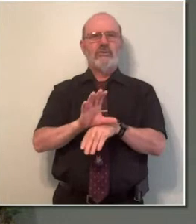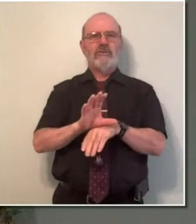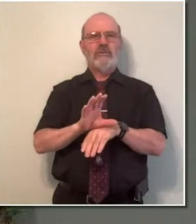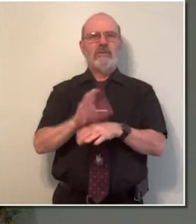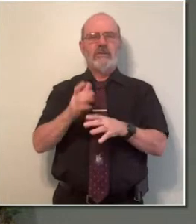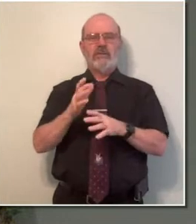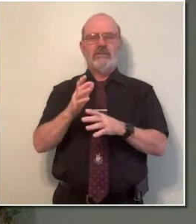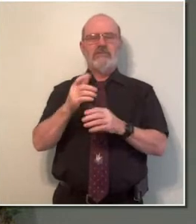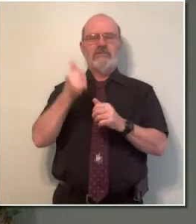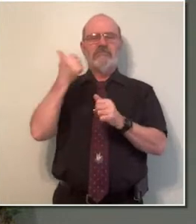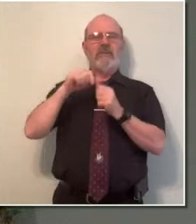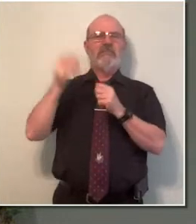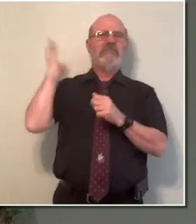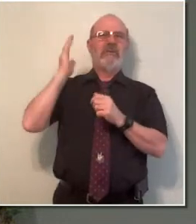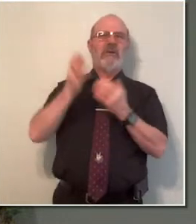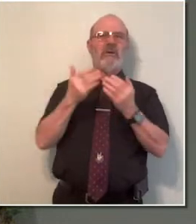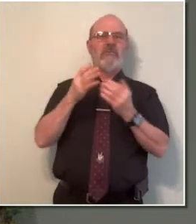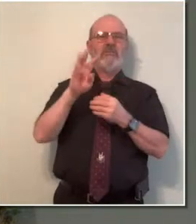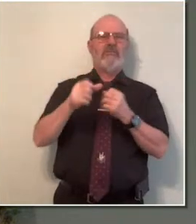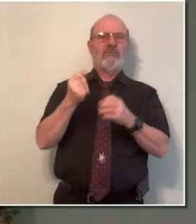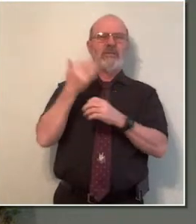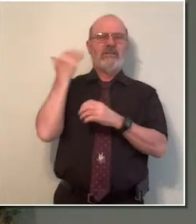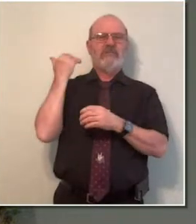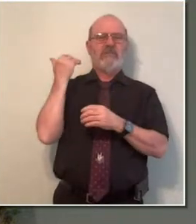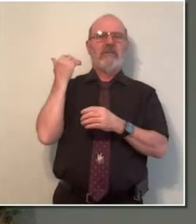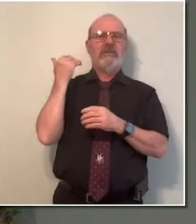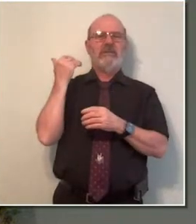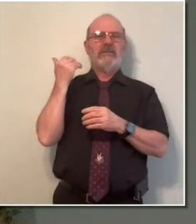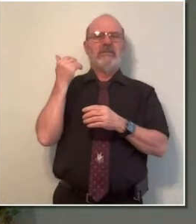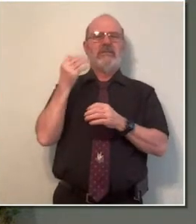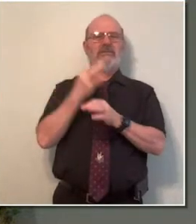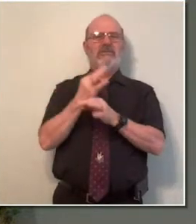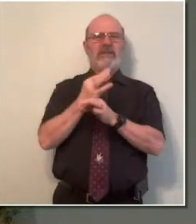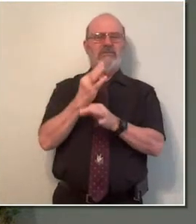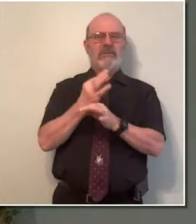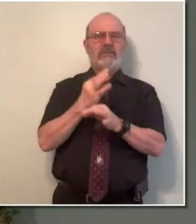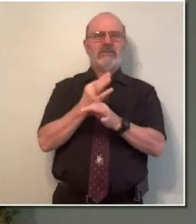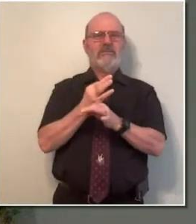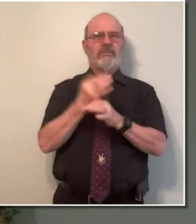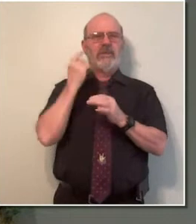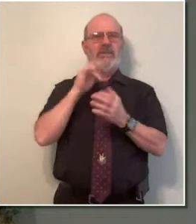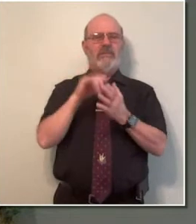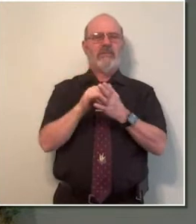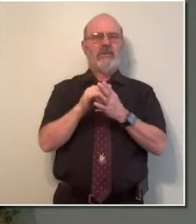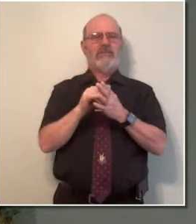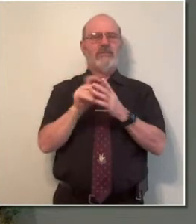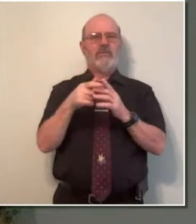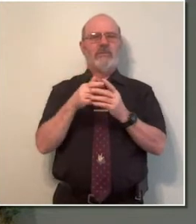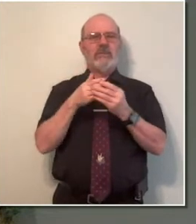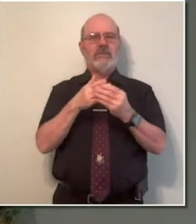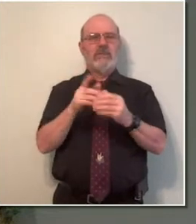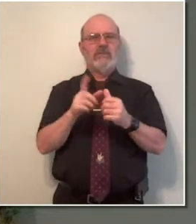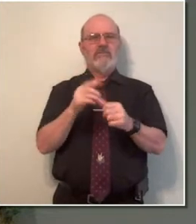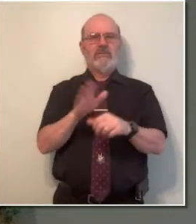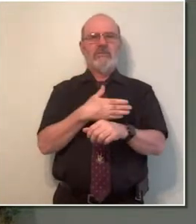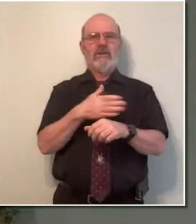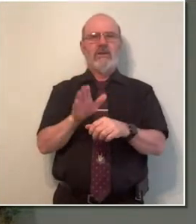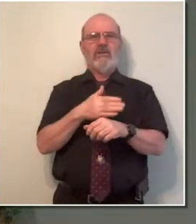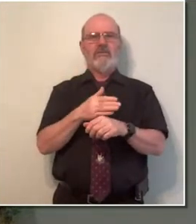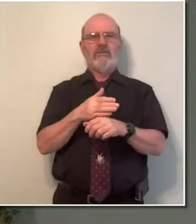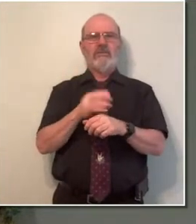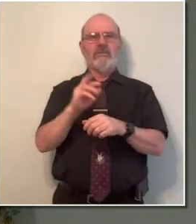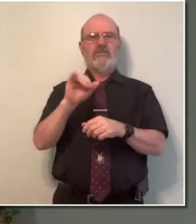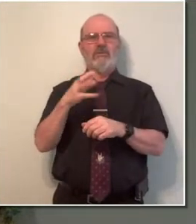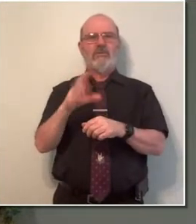back almost 40 years in my mind to the faithfulness. And I thought about it when I was leading the first song, when Richard walked in with